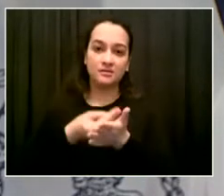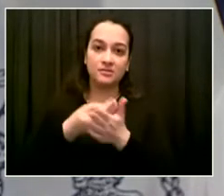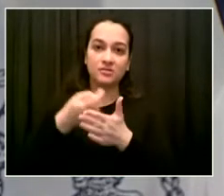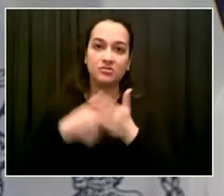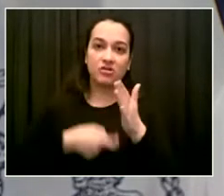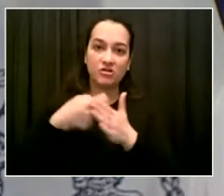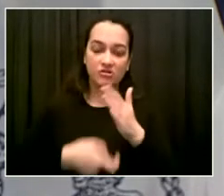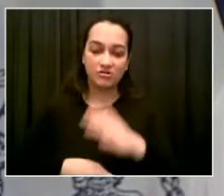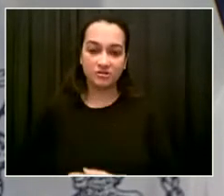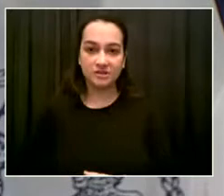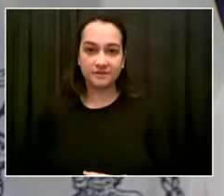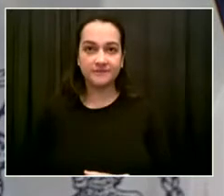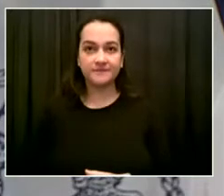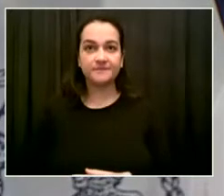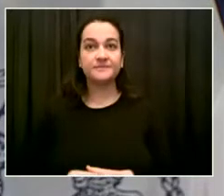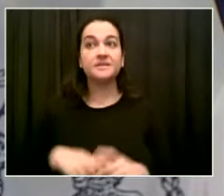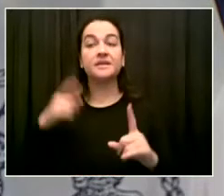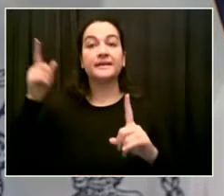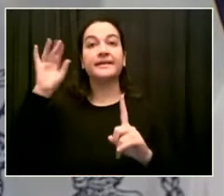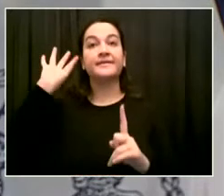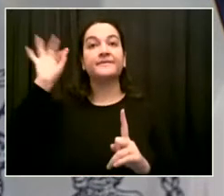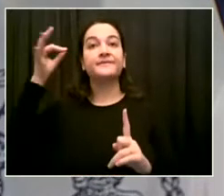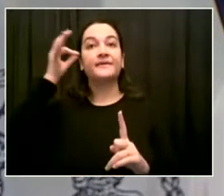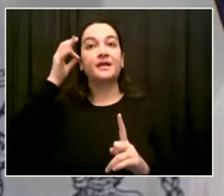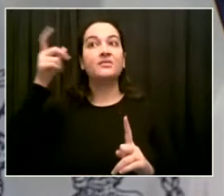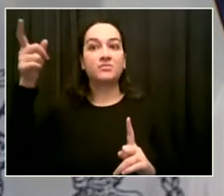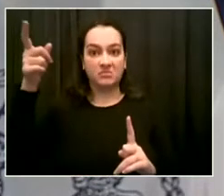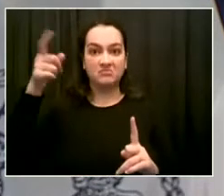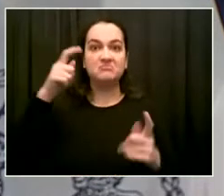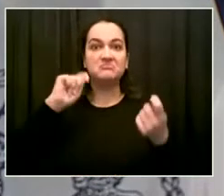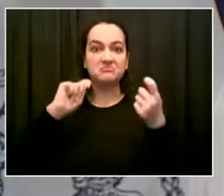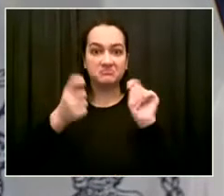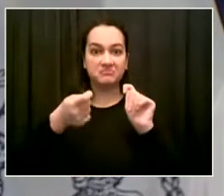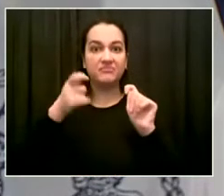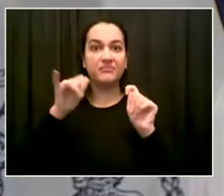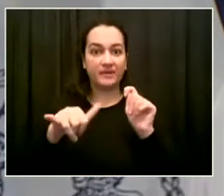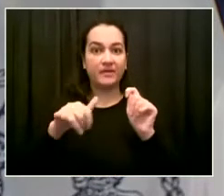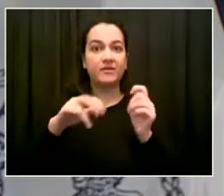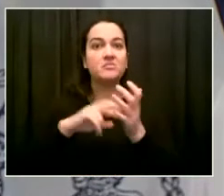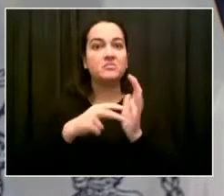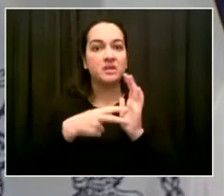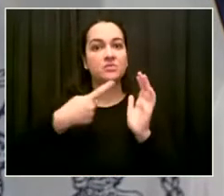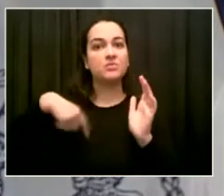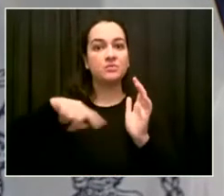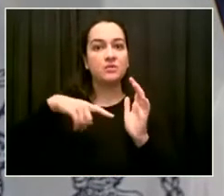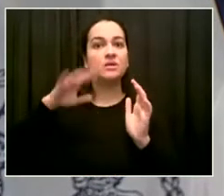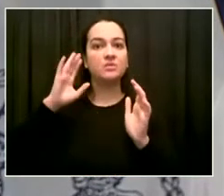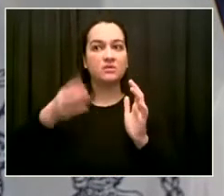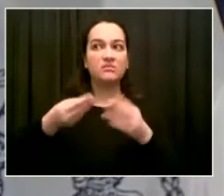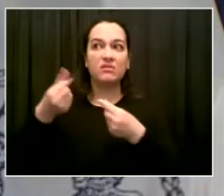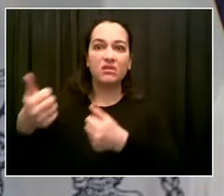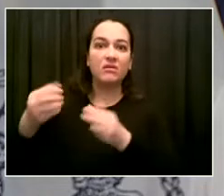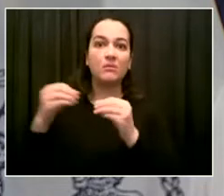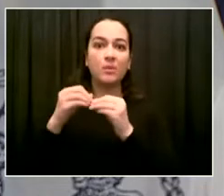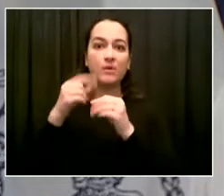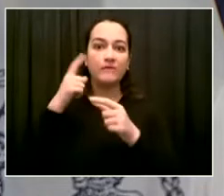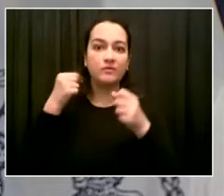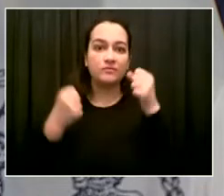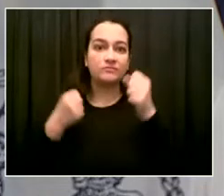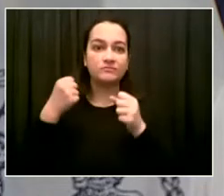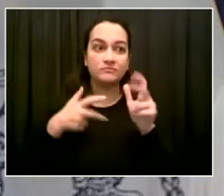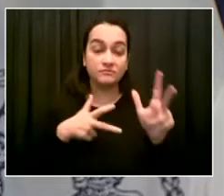and if you remain as committed to congestion pricing now as you did before the pandemic. Absolutely. We need congestion pricing.